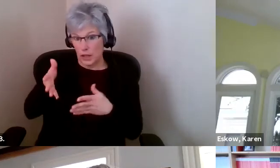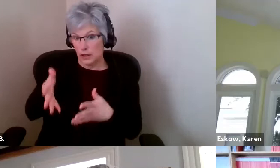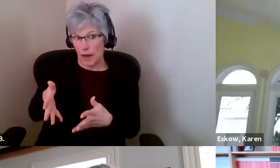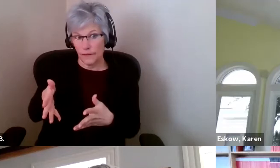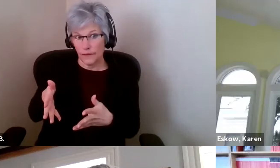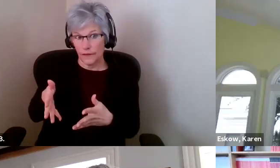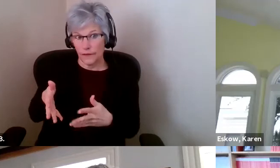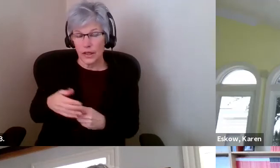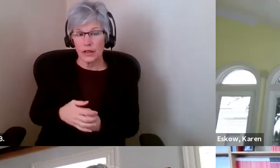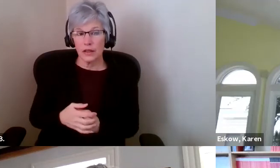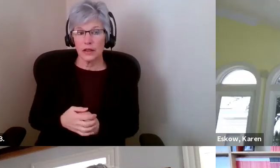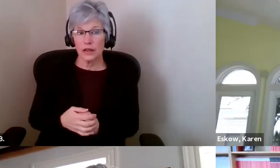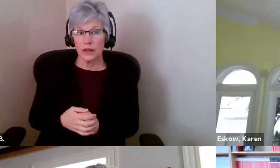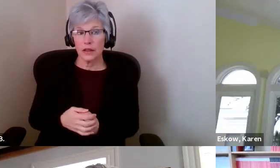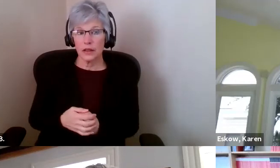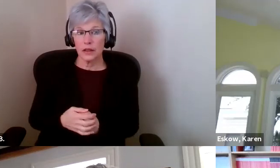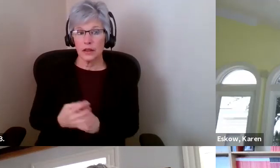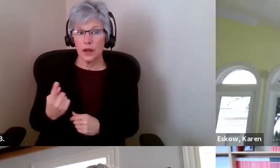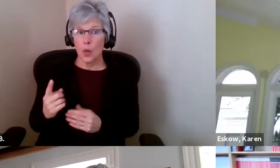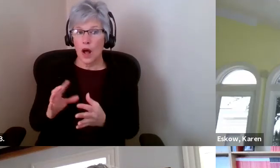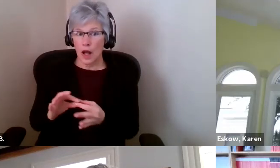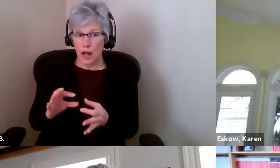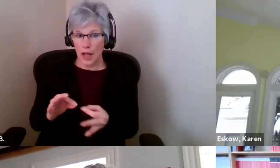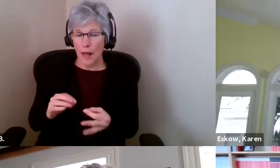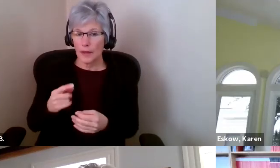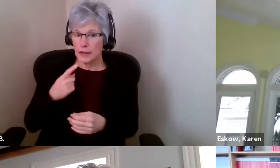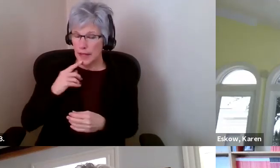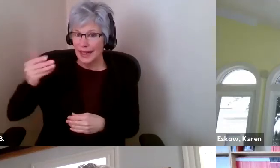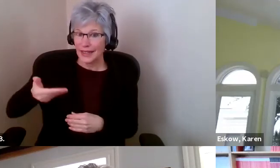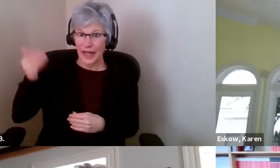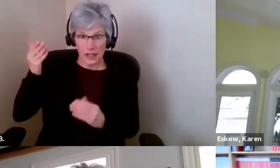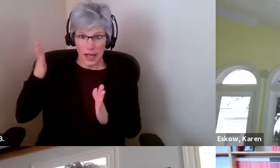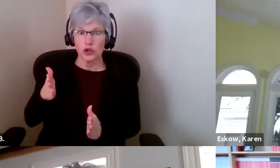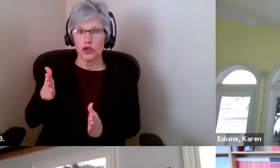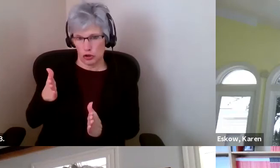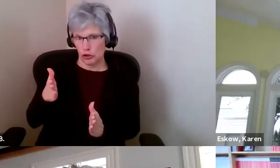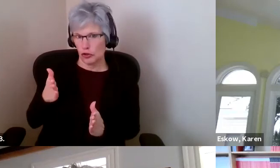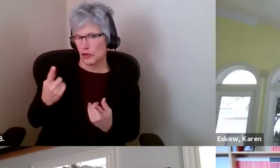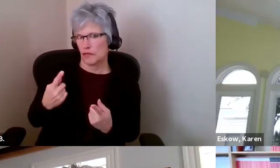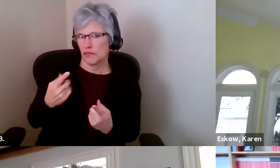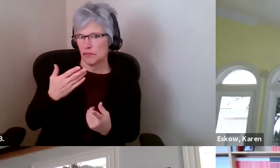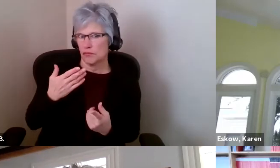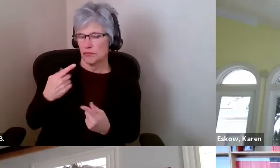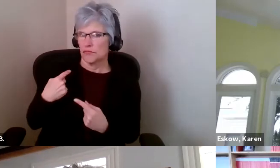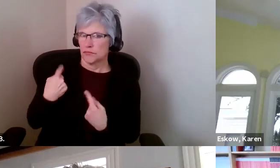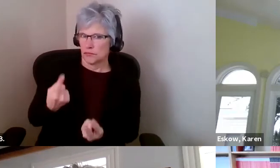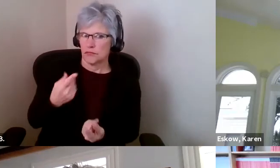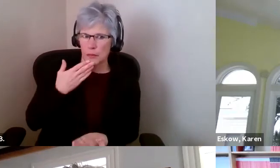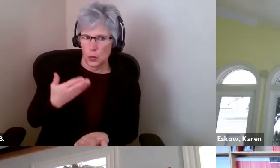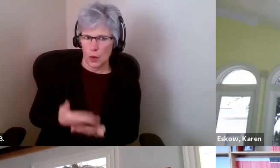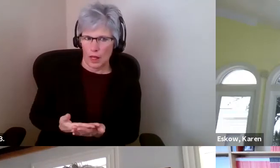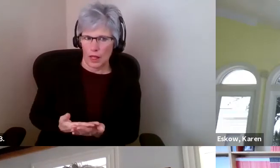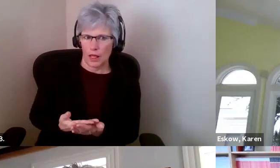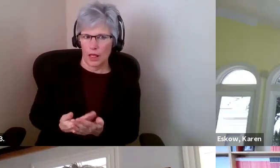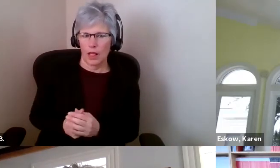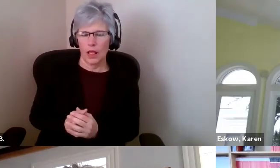one comment that said that the guest lectures have worked well. There might be a need going forward, and I think Teresa will come back